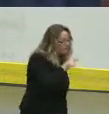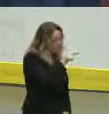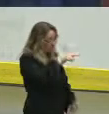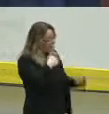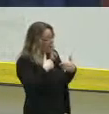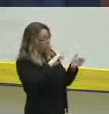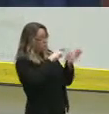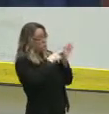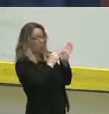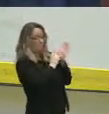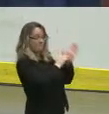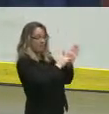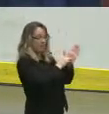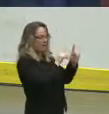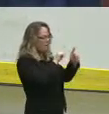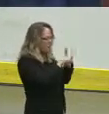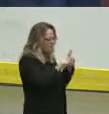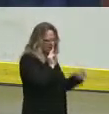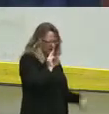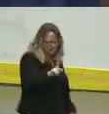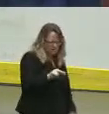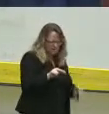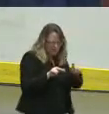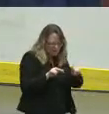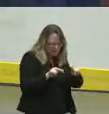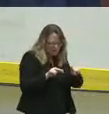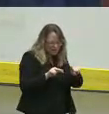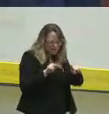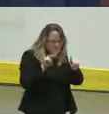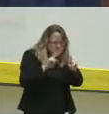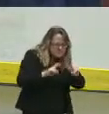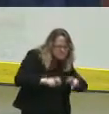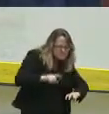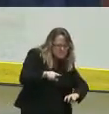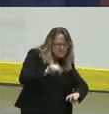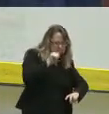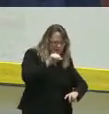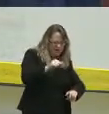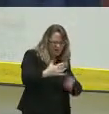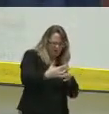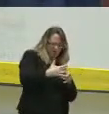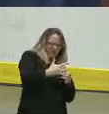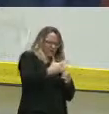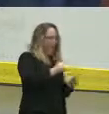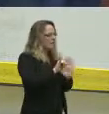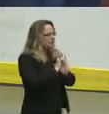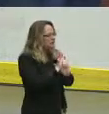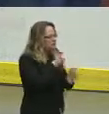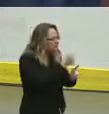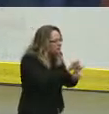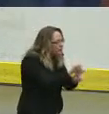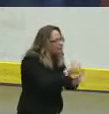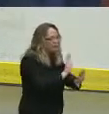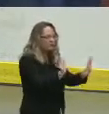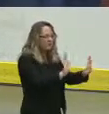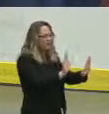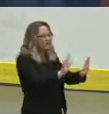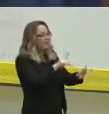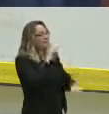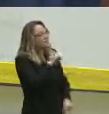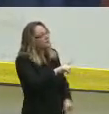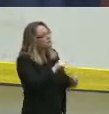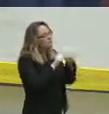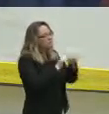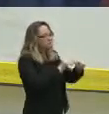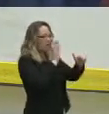but never observe so far into their mirror that you can't see yourself in your own. Stay humble. Not every accomplishment needs